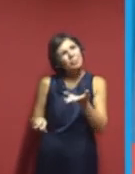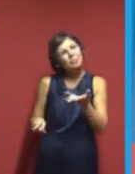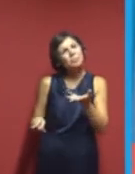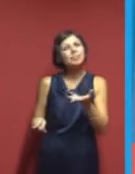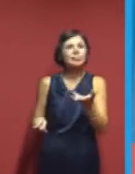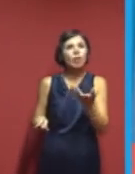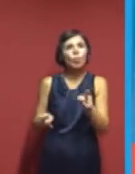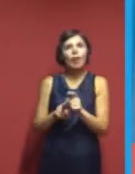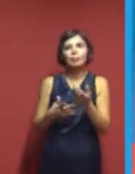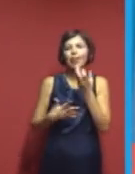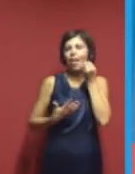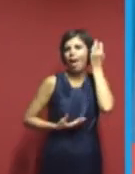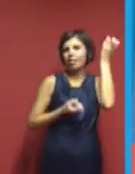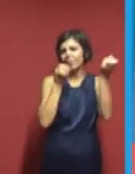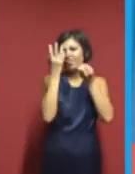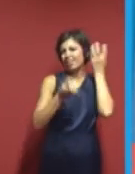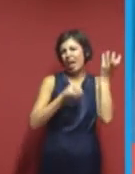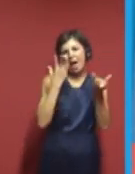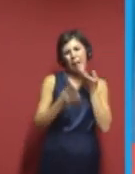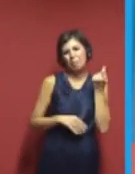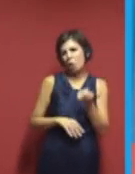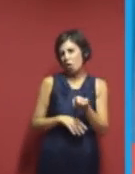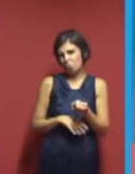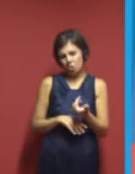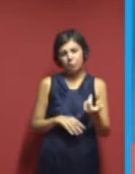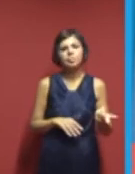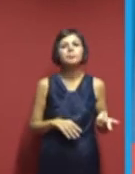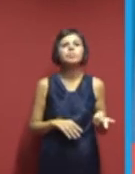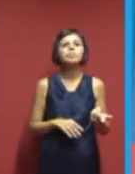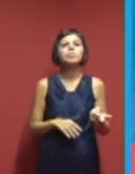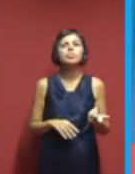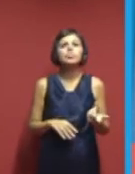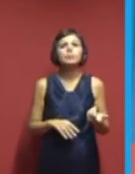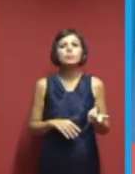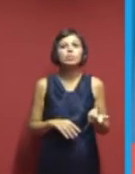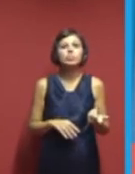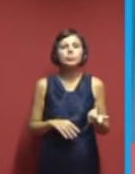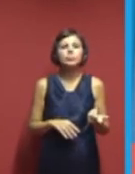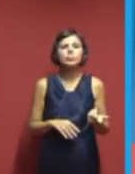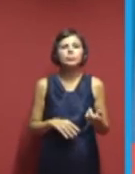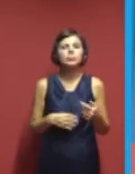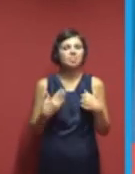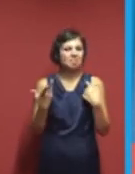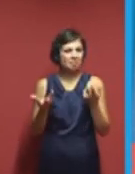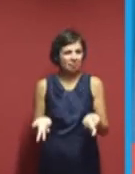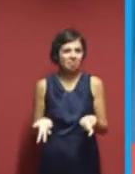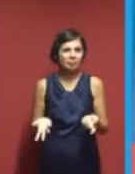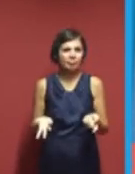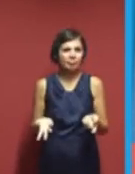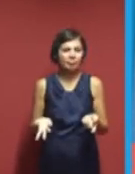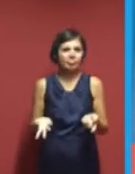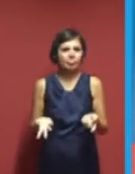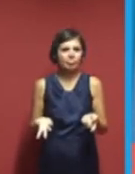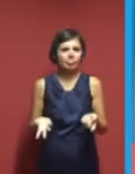used. Secondly, although there's hundreds or even thousands of adult hackerspaces around the world, which were mainly born out of